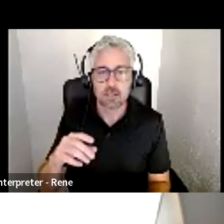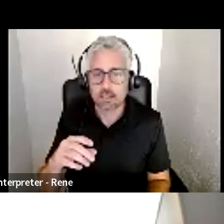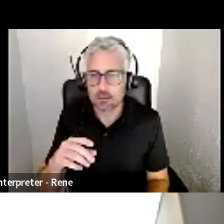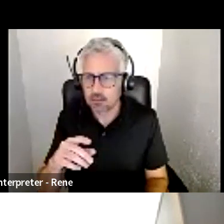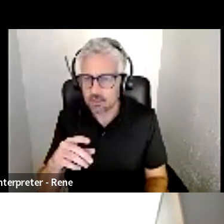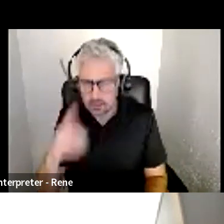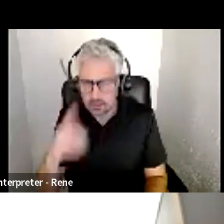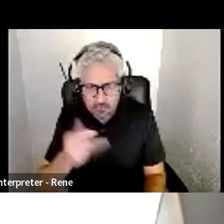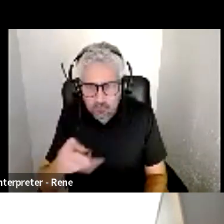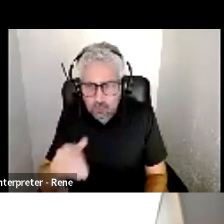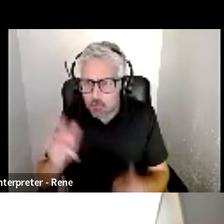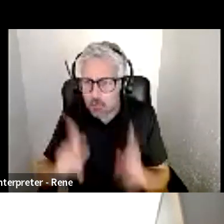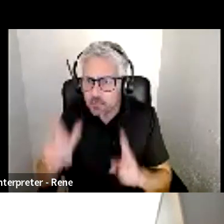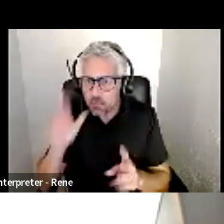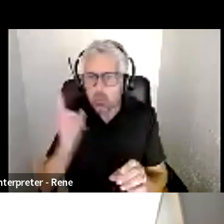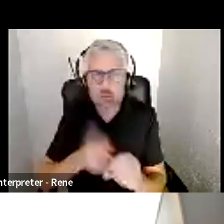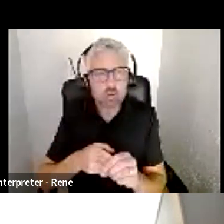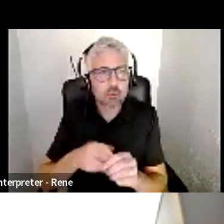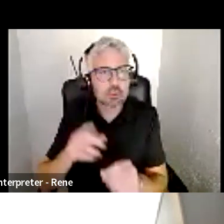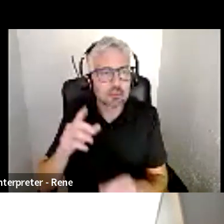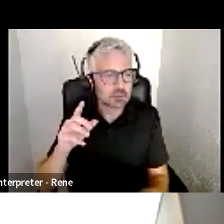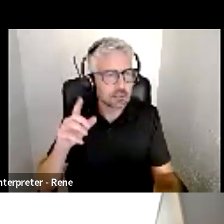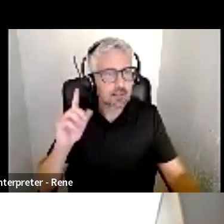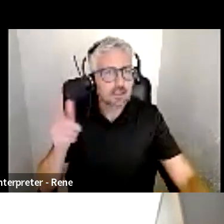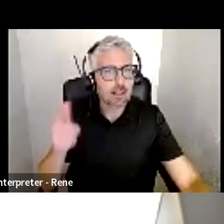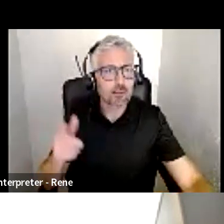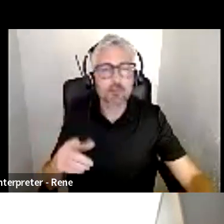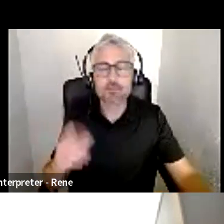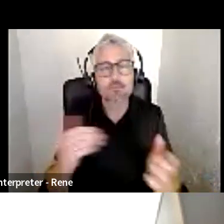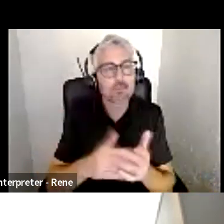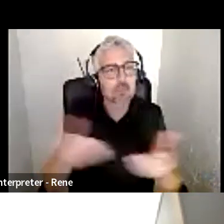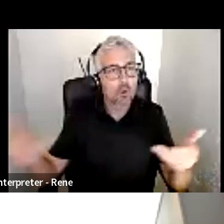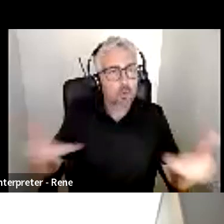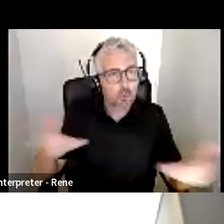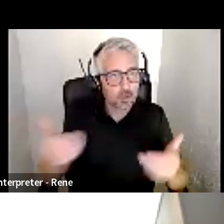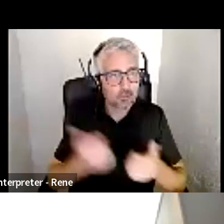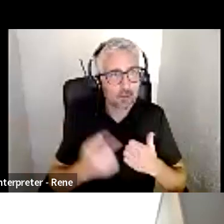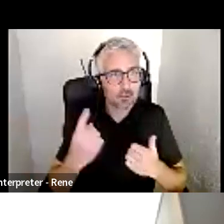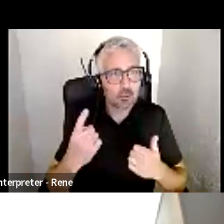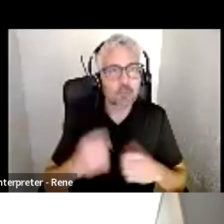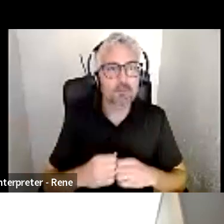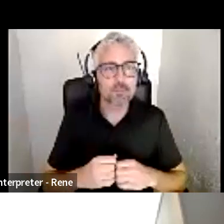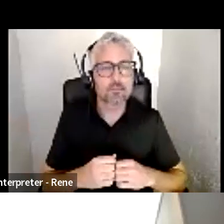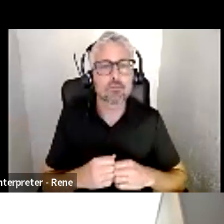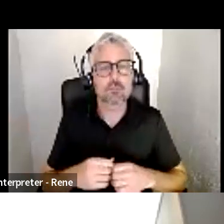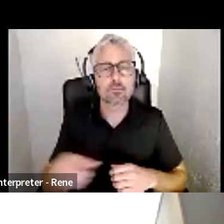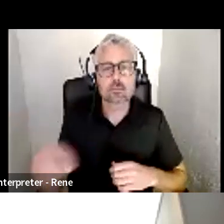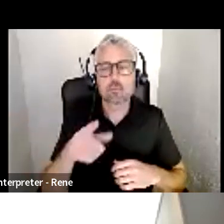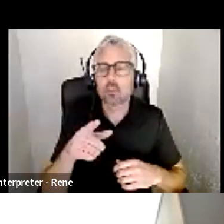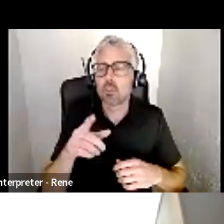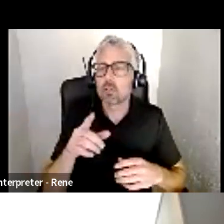And we may have a couple other folks joining in later. So again, welcome everybody. For those of you who join us